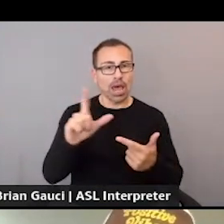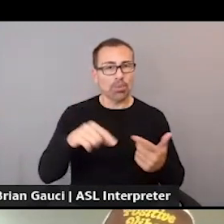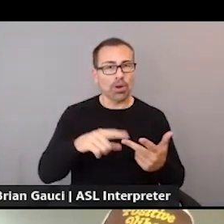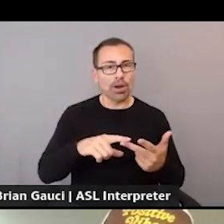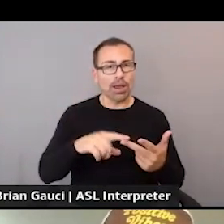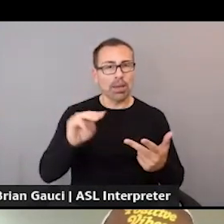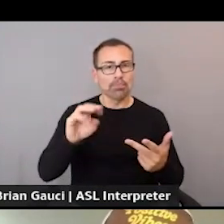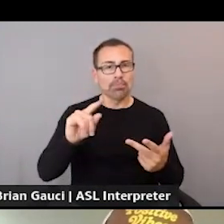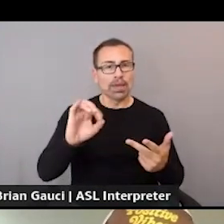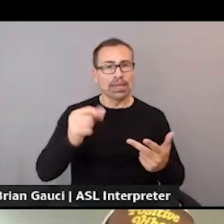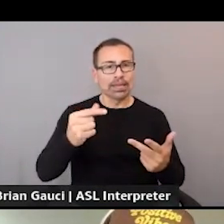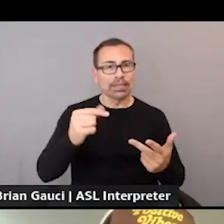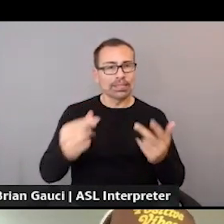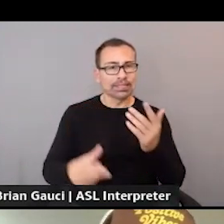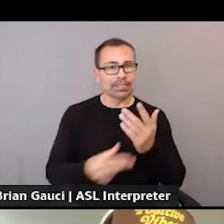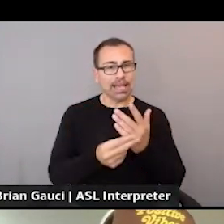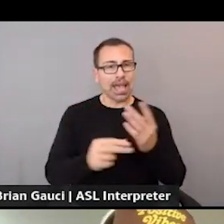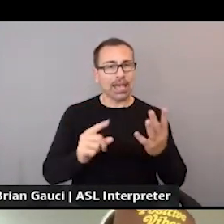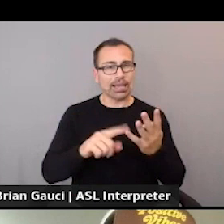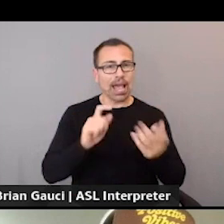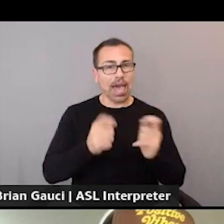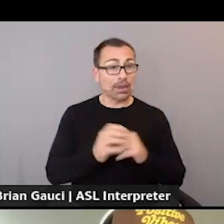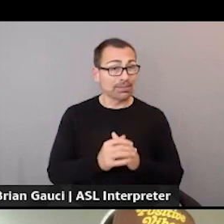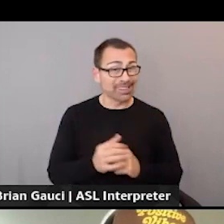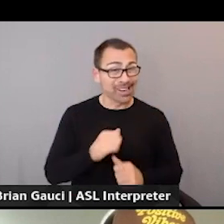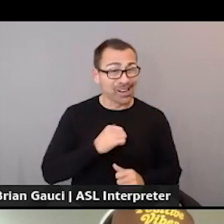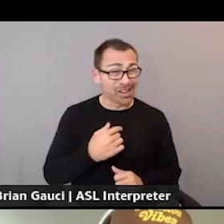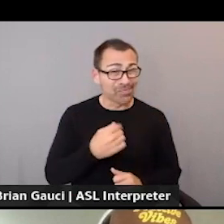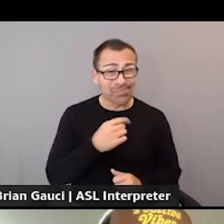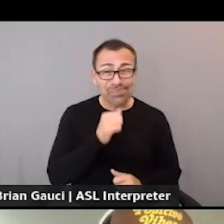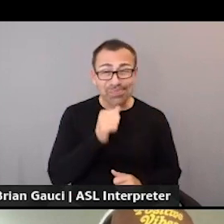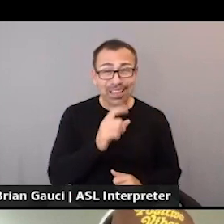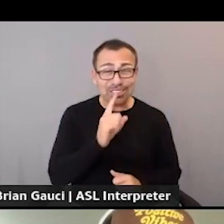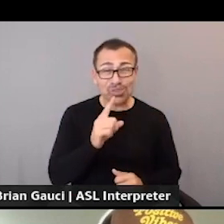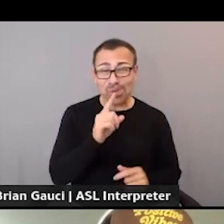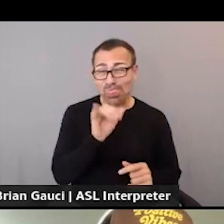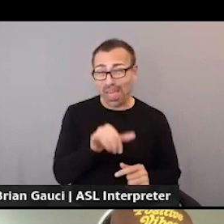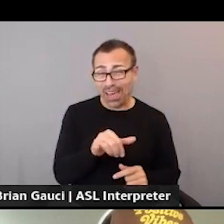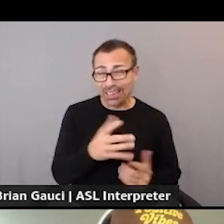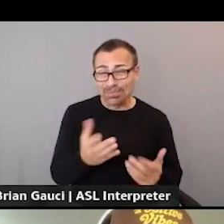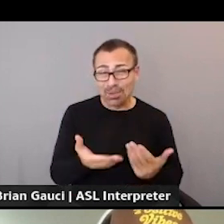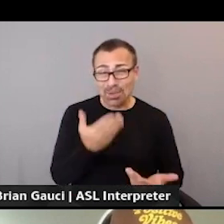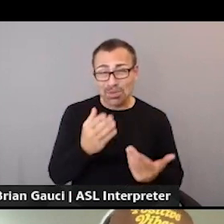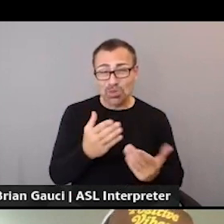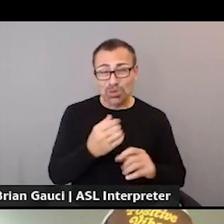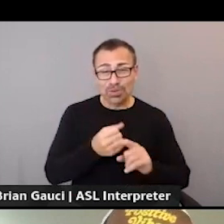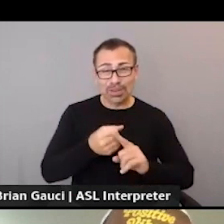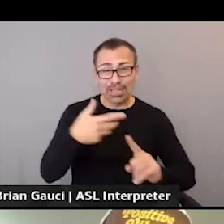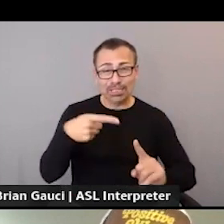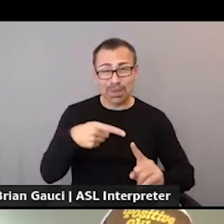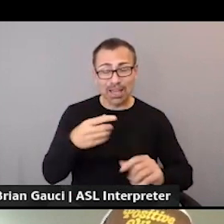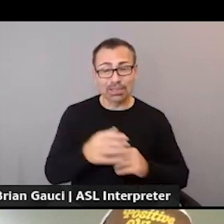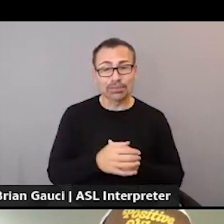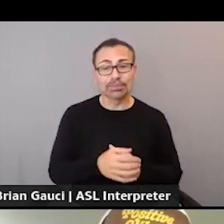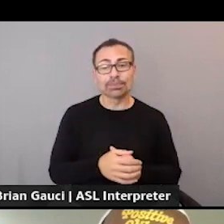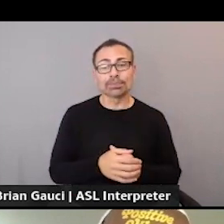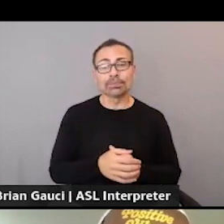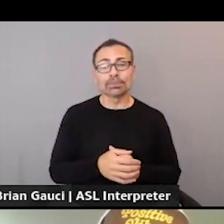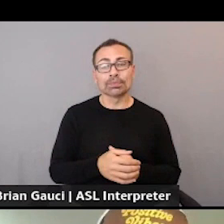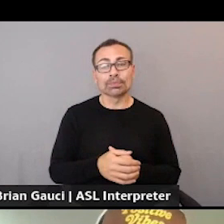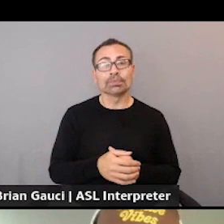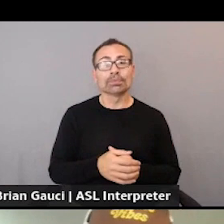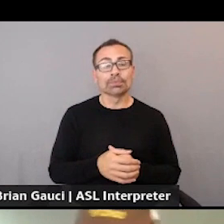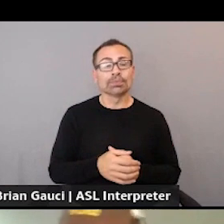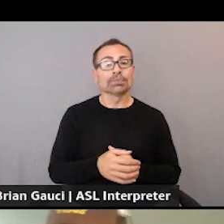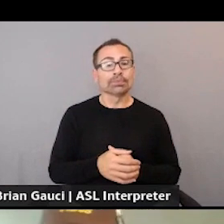honest. But maybe you could give a little bit more expounding on the books I think and authors example. Yeah.